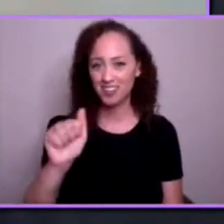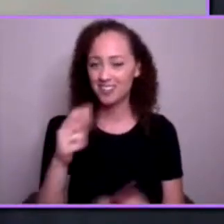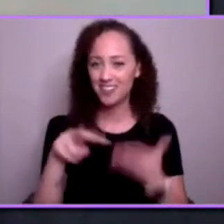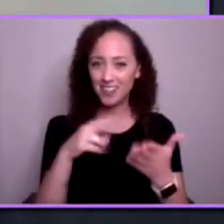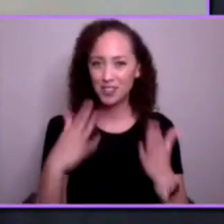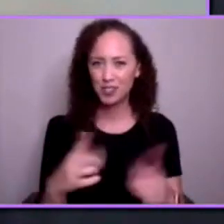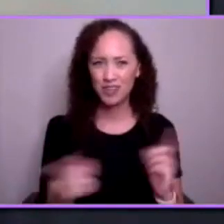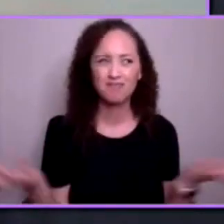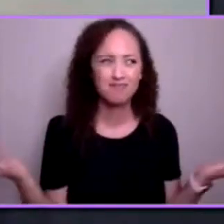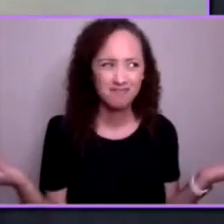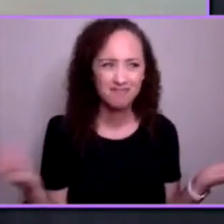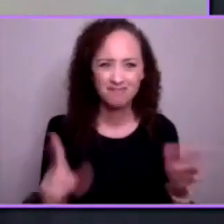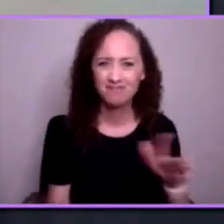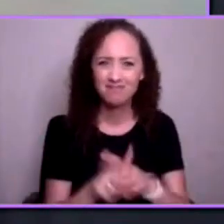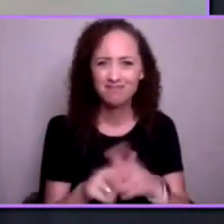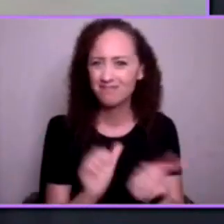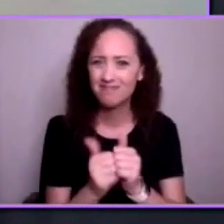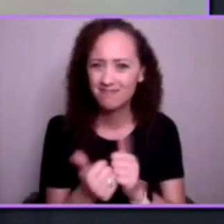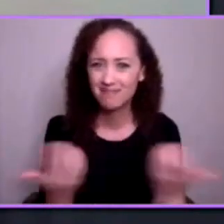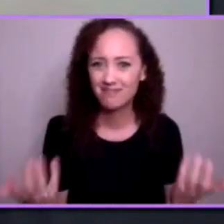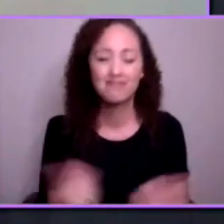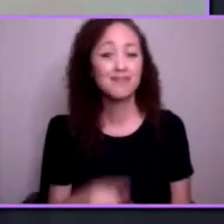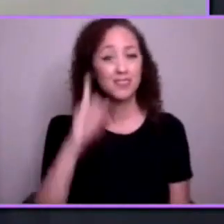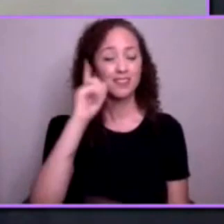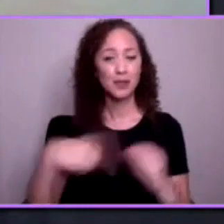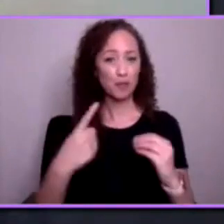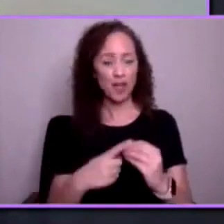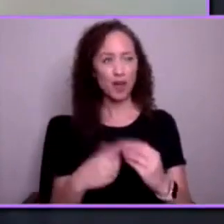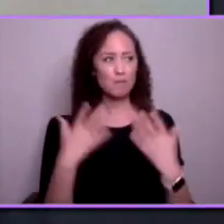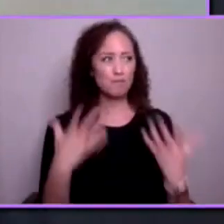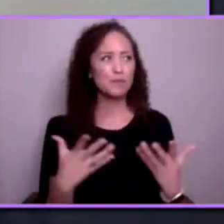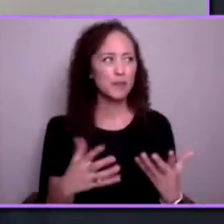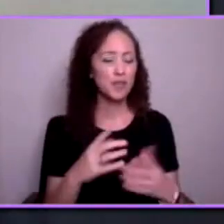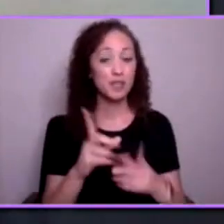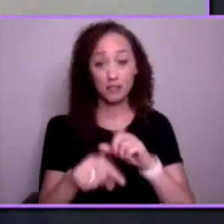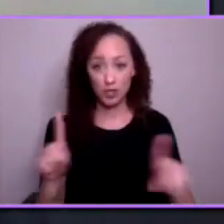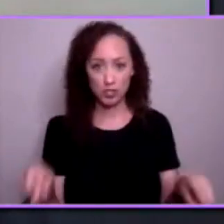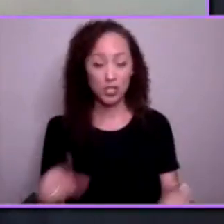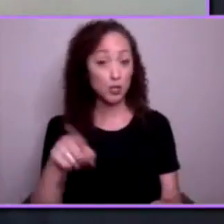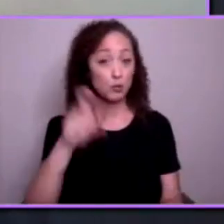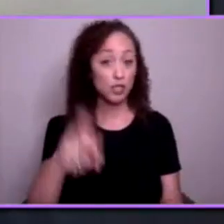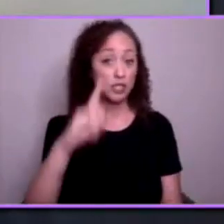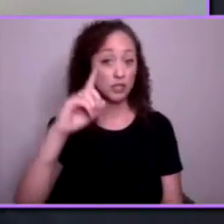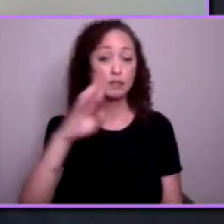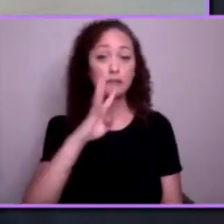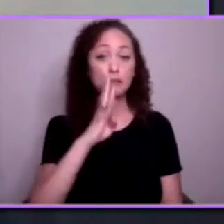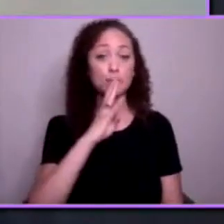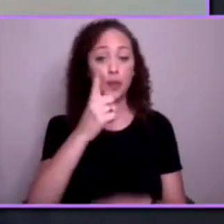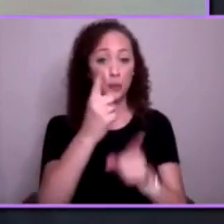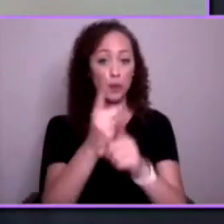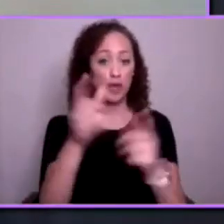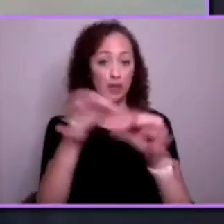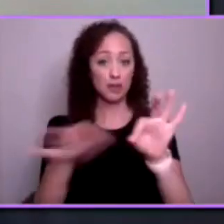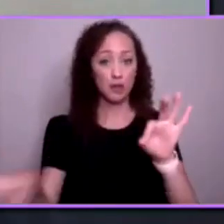different dimensions of diversity. You have to speak the right language when you are doing any kind of survey as it relates to DEI. And